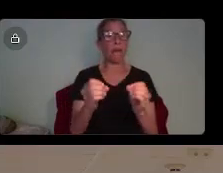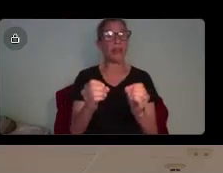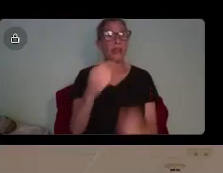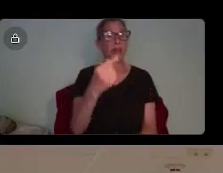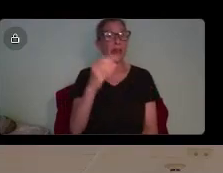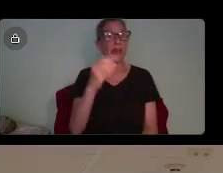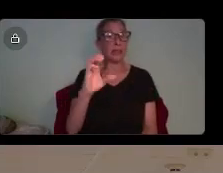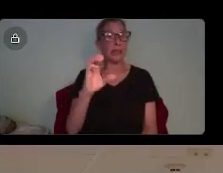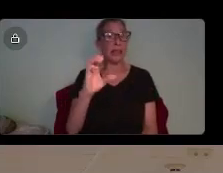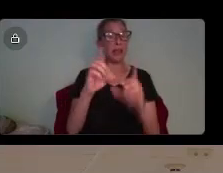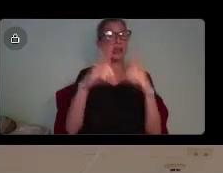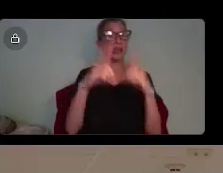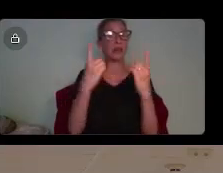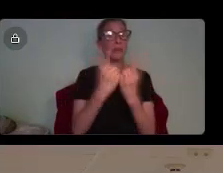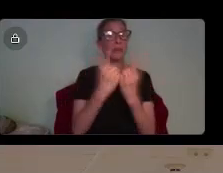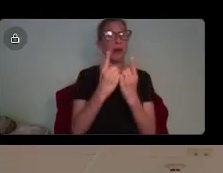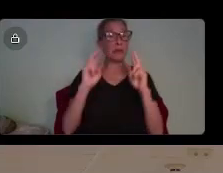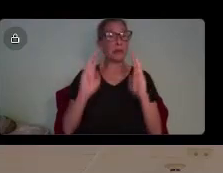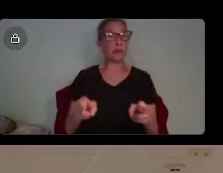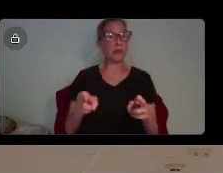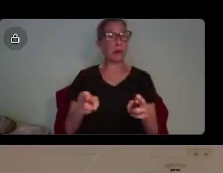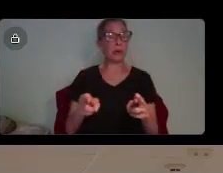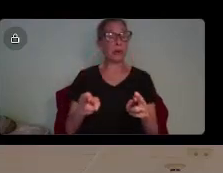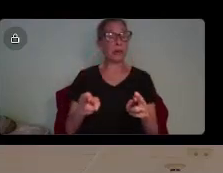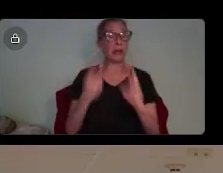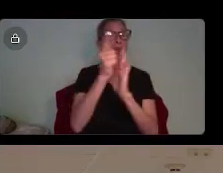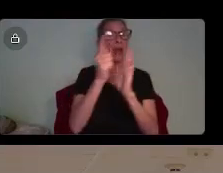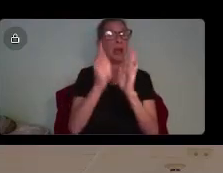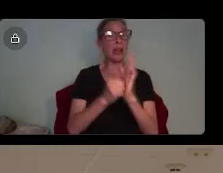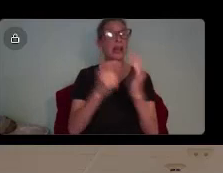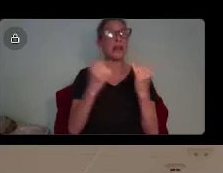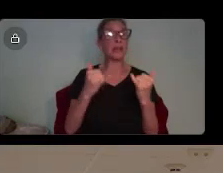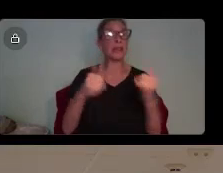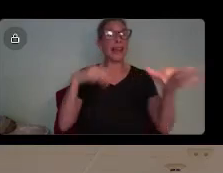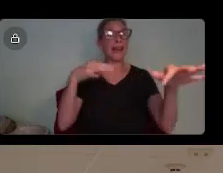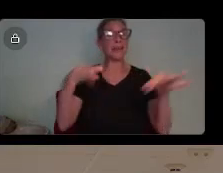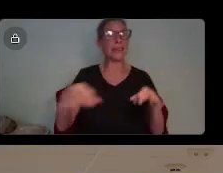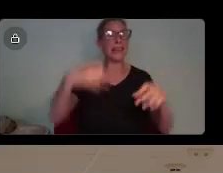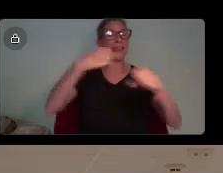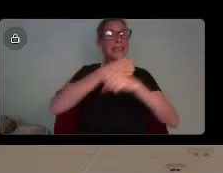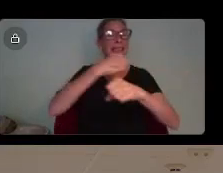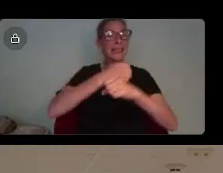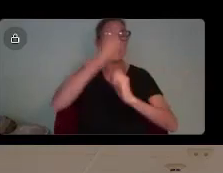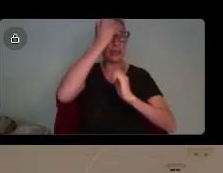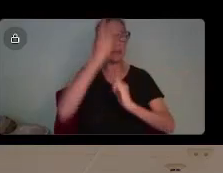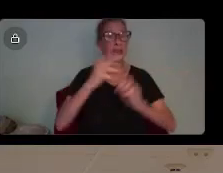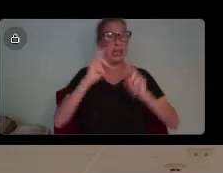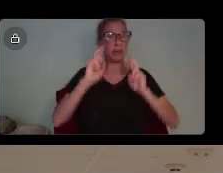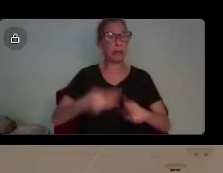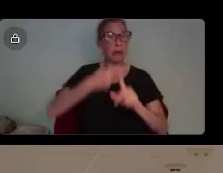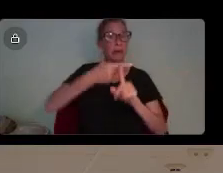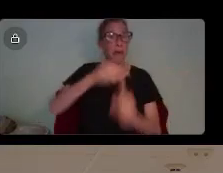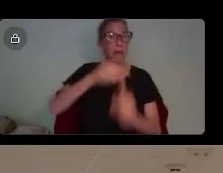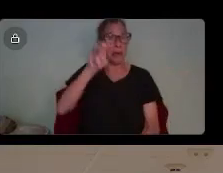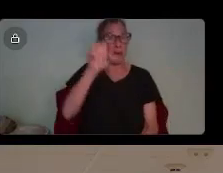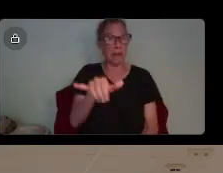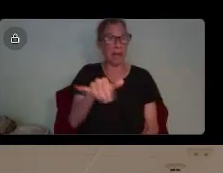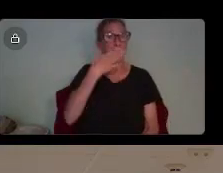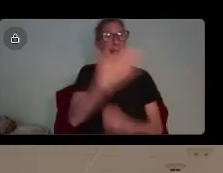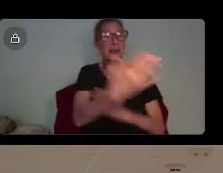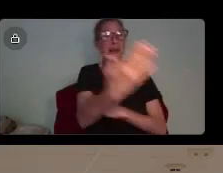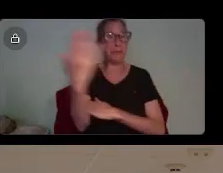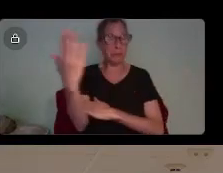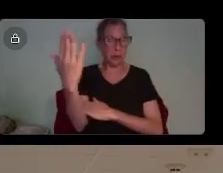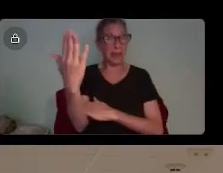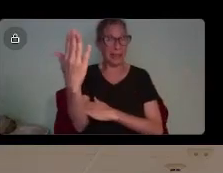Departmental Report. General Counsel Heather McMaster will now present the statistical and informational report for the month of May. Good morning, Madam Chair,